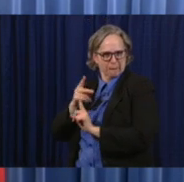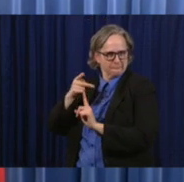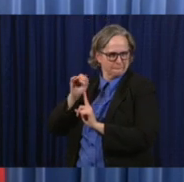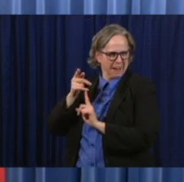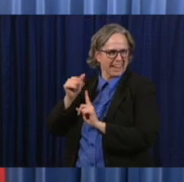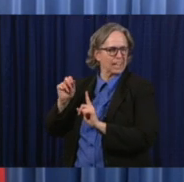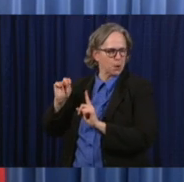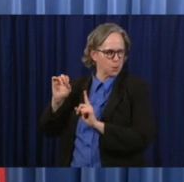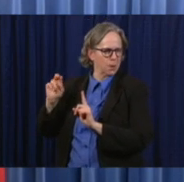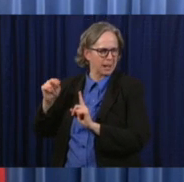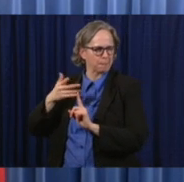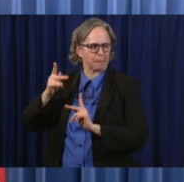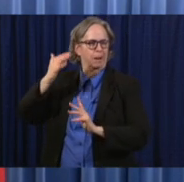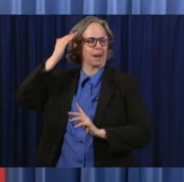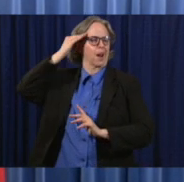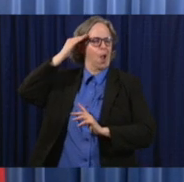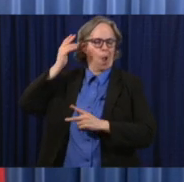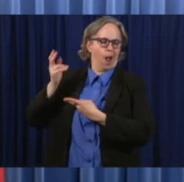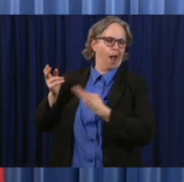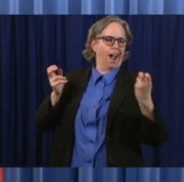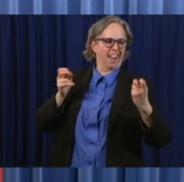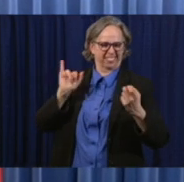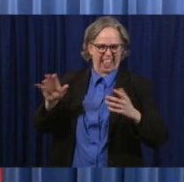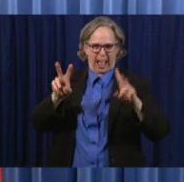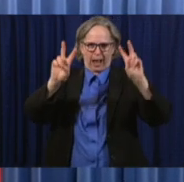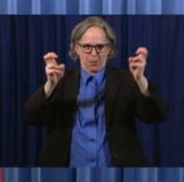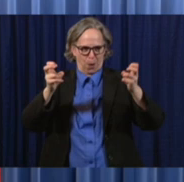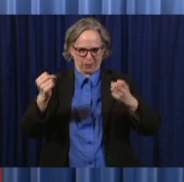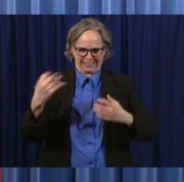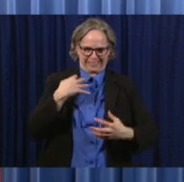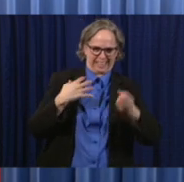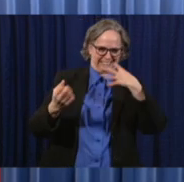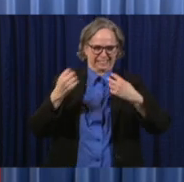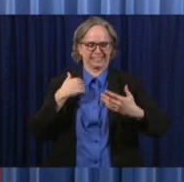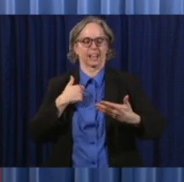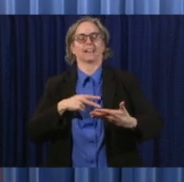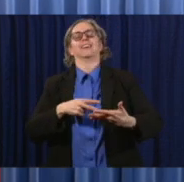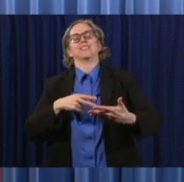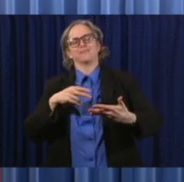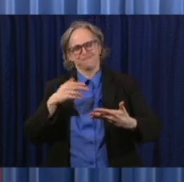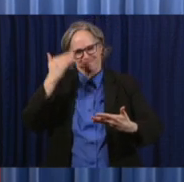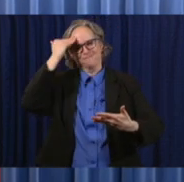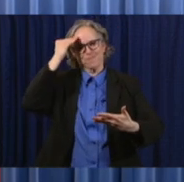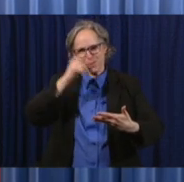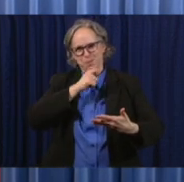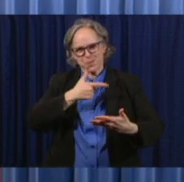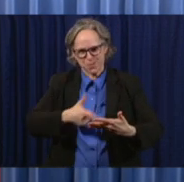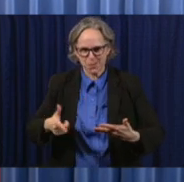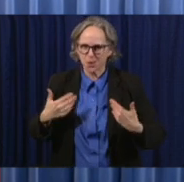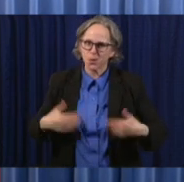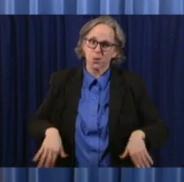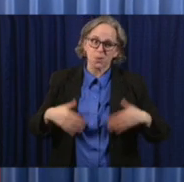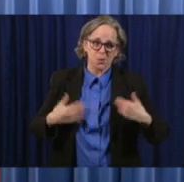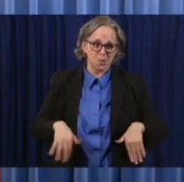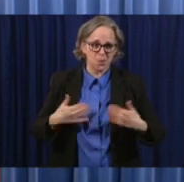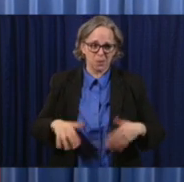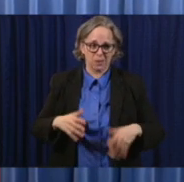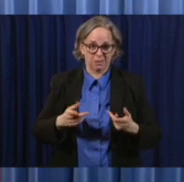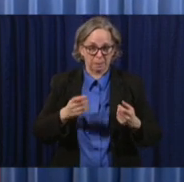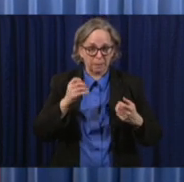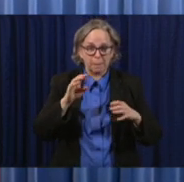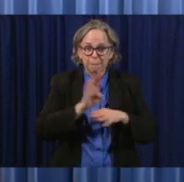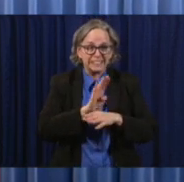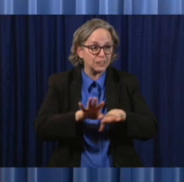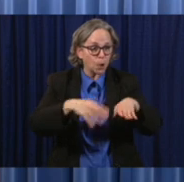that this weekend. This is an exciting time as we open back up